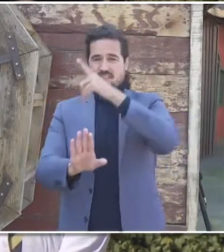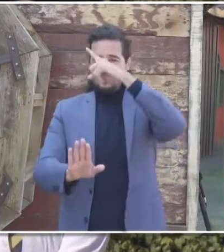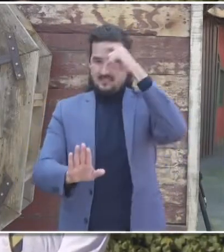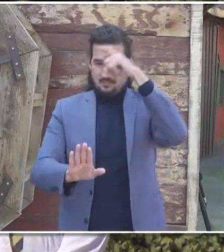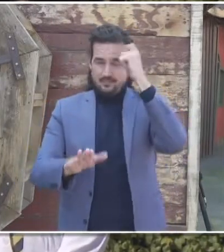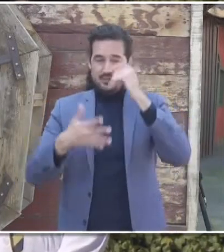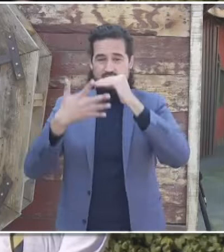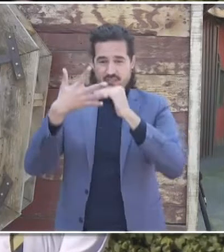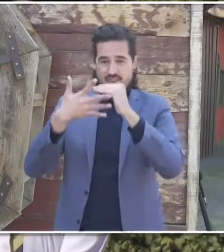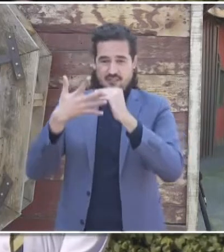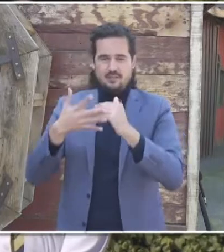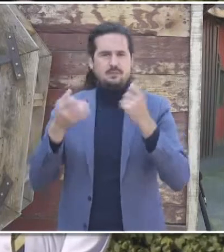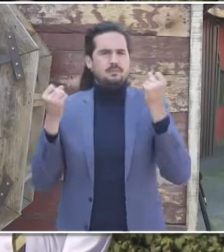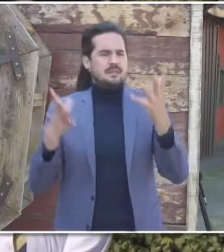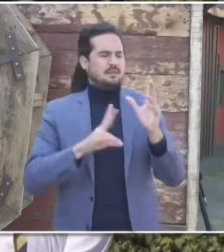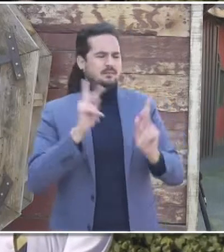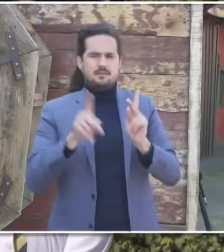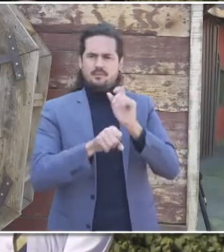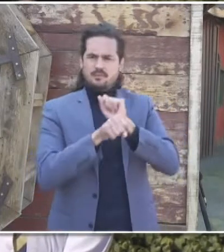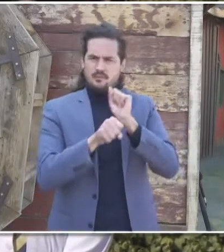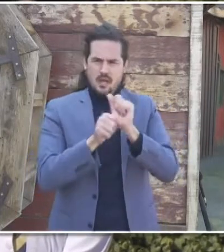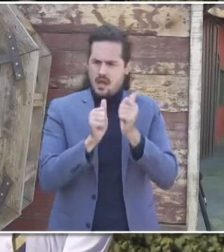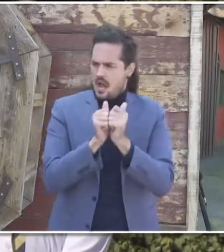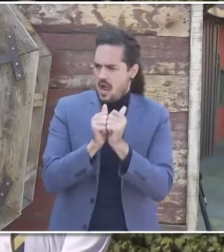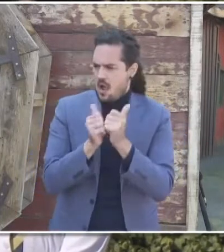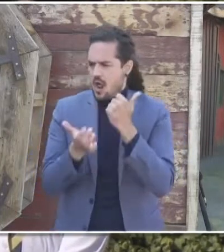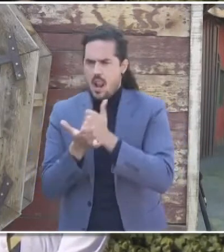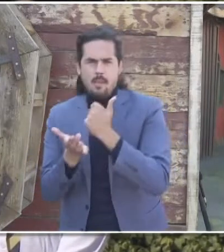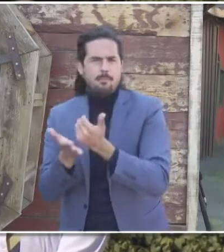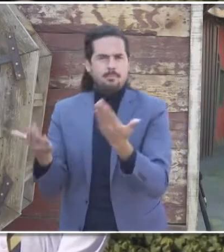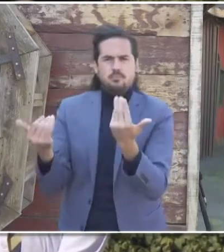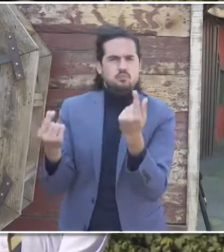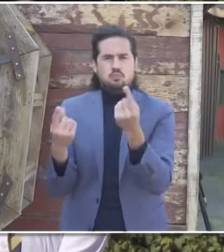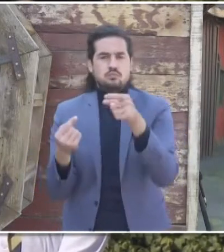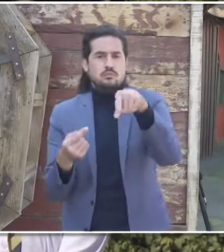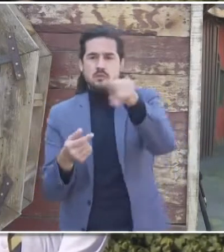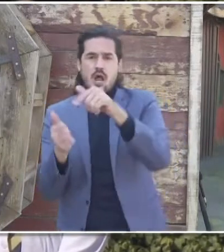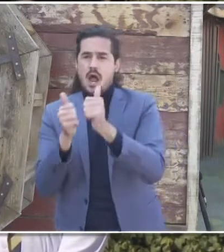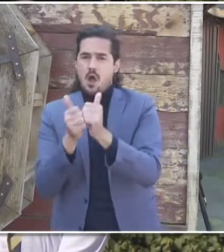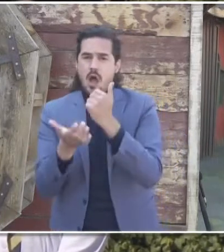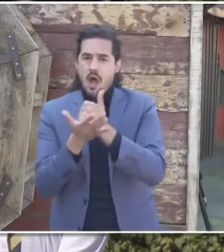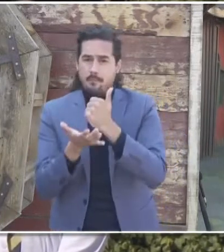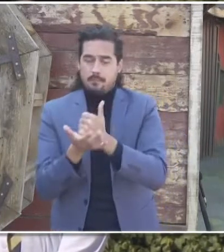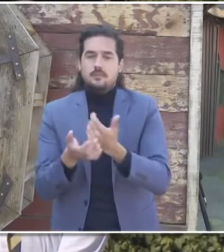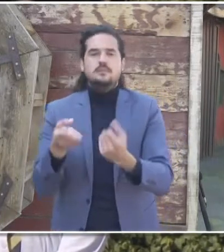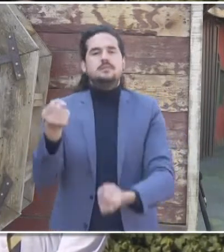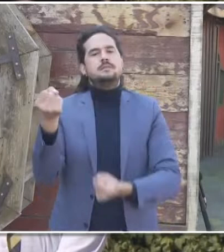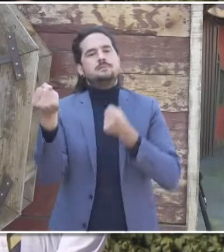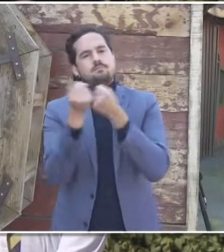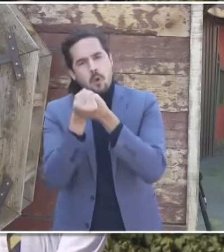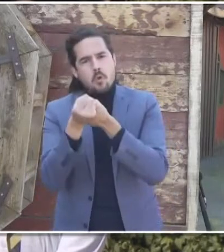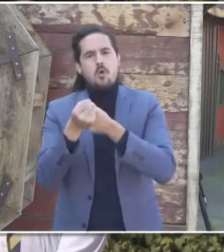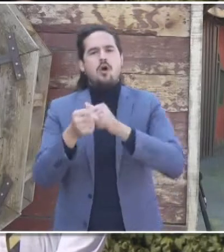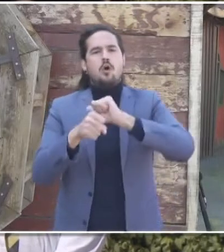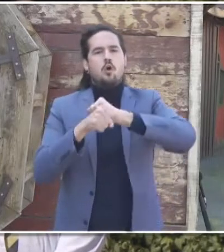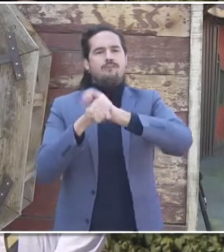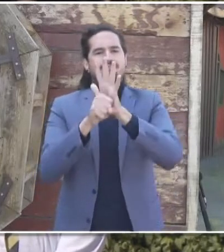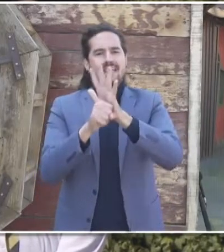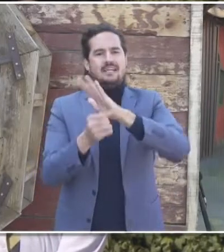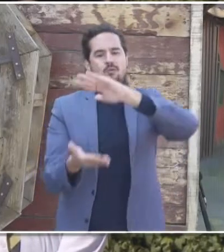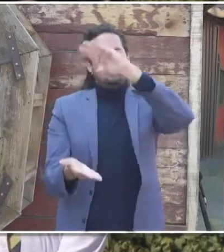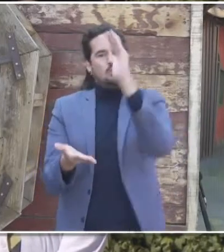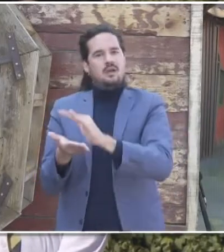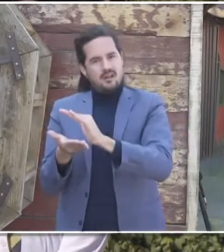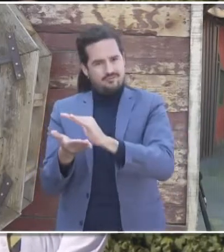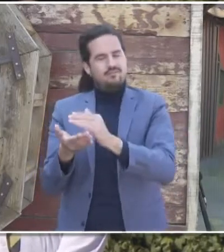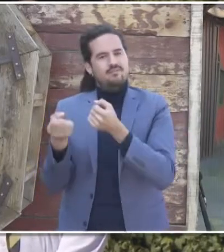you can do to help out. Support our efforts on a COVID relief package that we hope to produce before the middle of March.